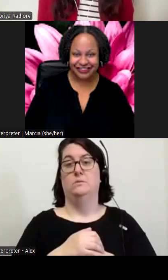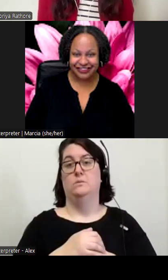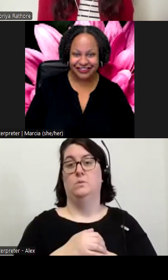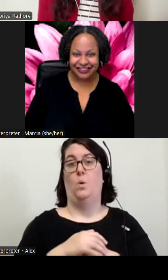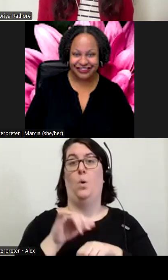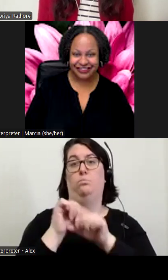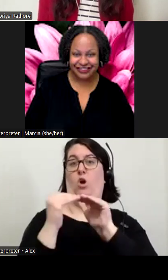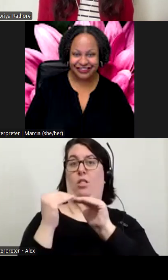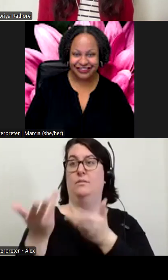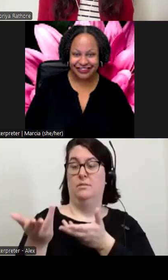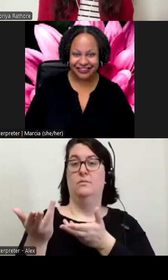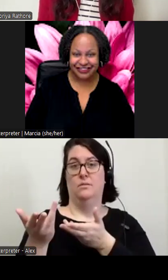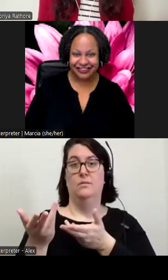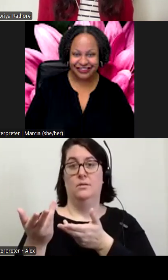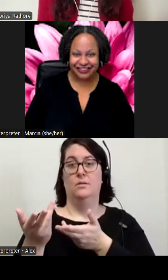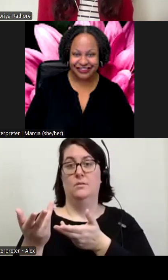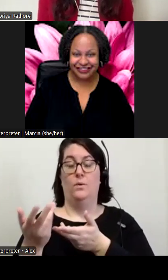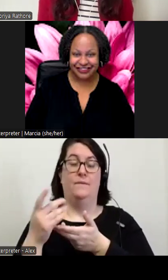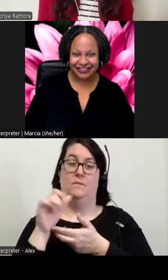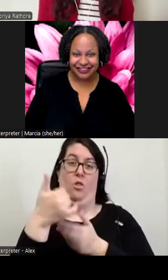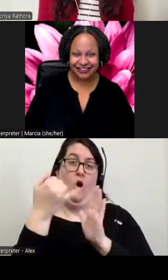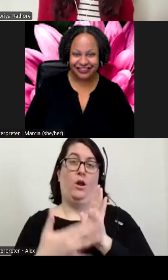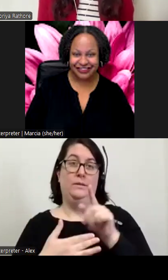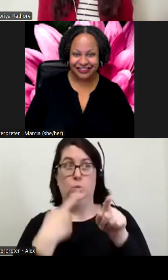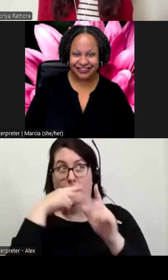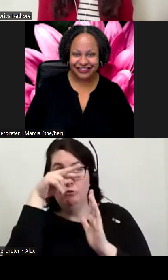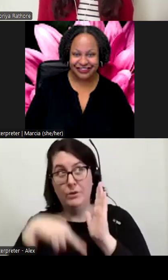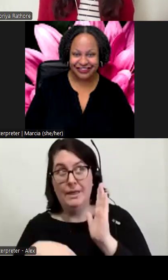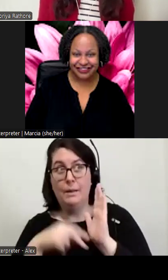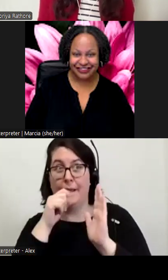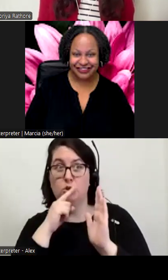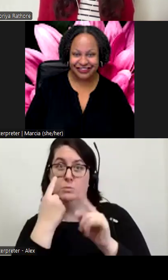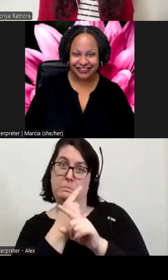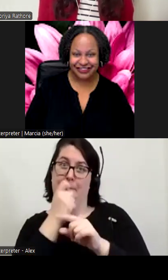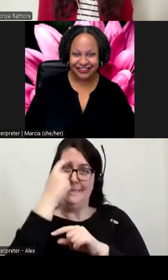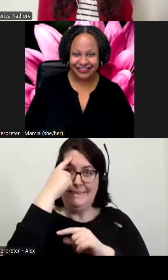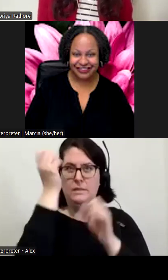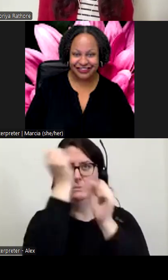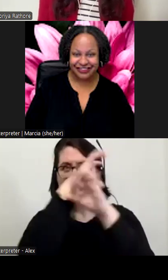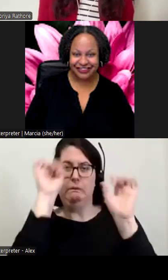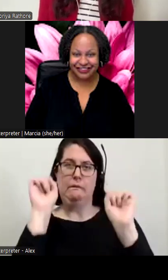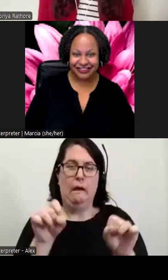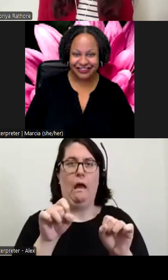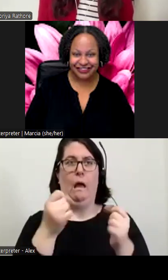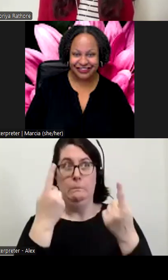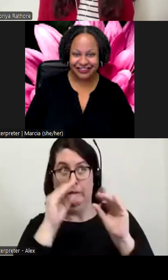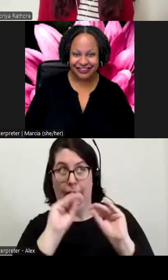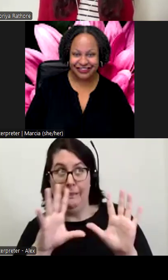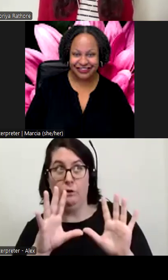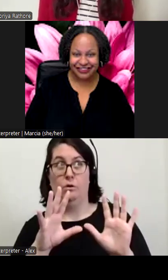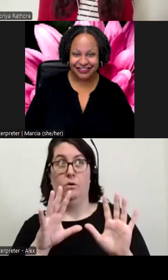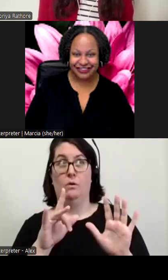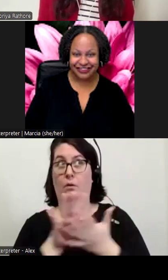colleague or a fellow artist to just read through your application and see if they can understand